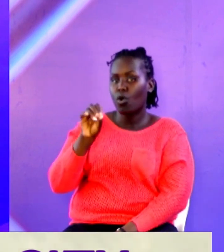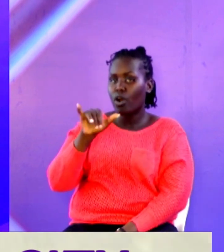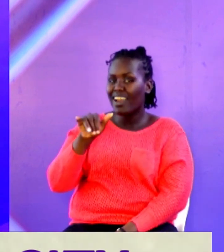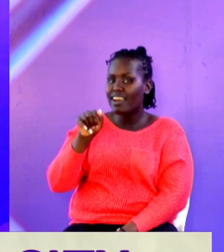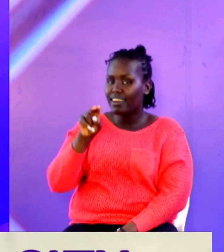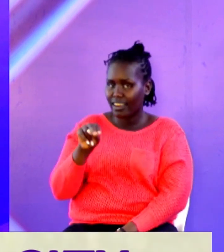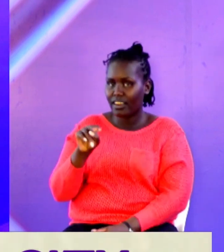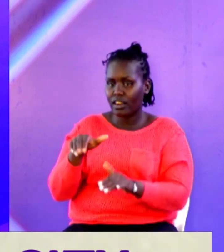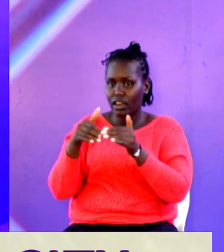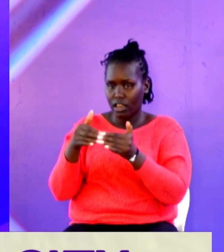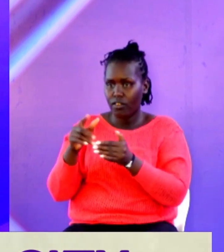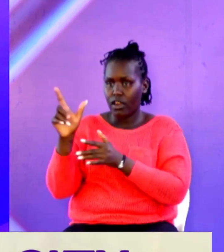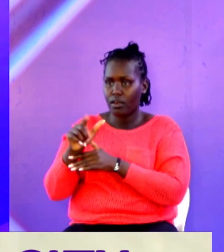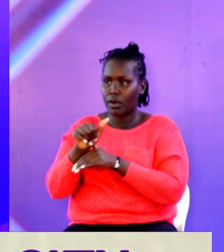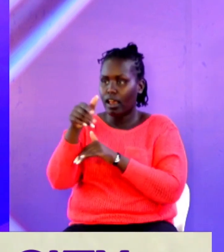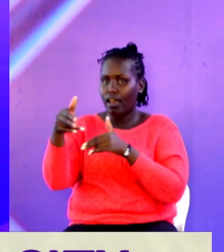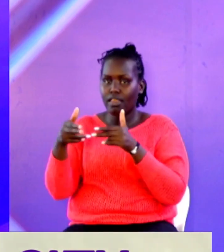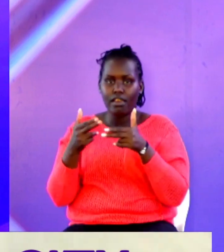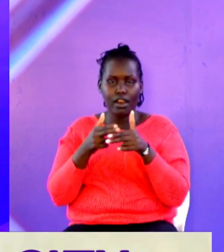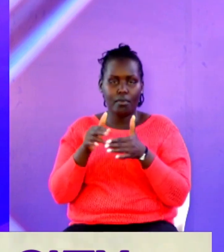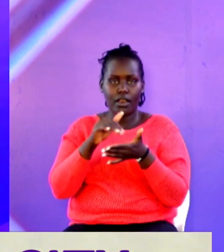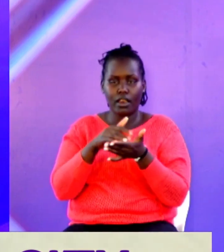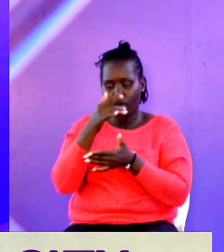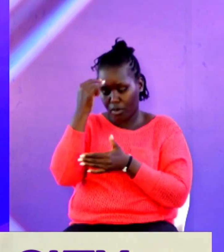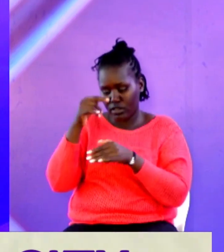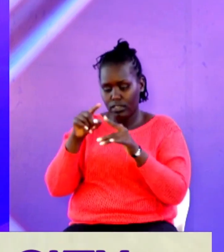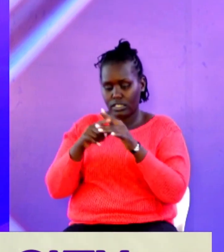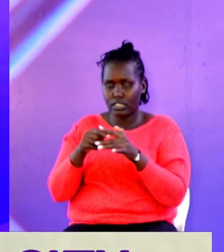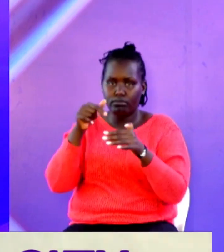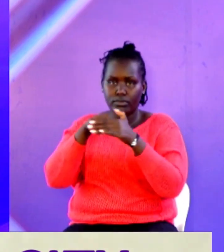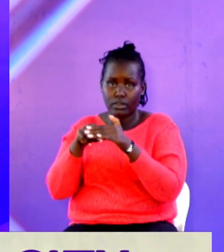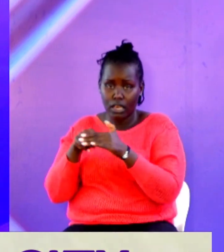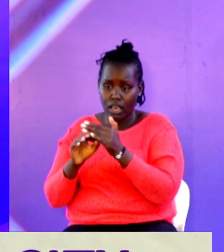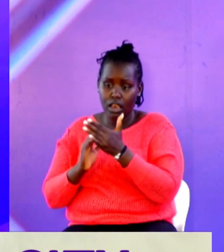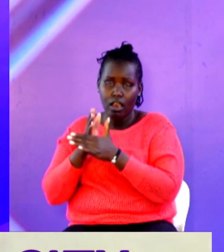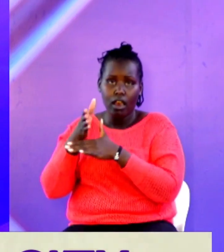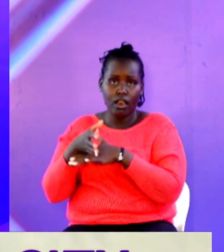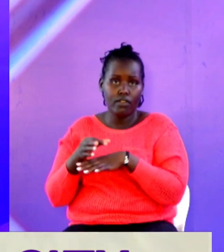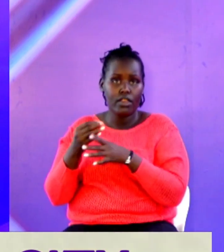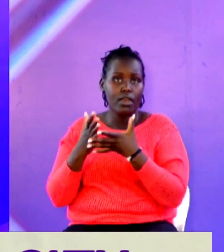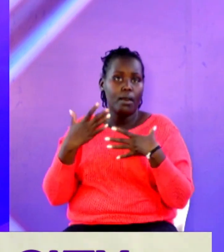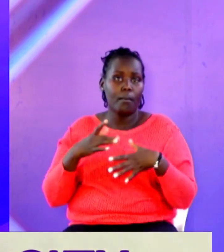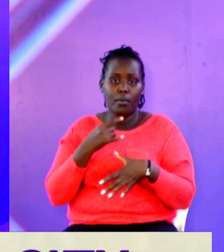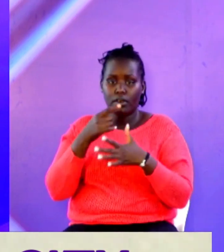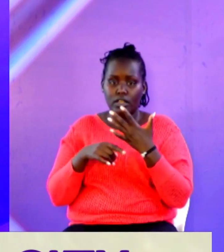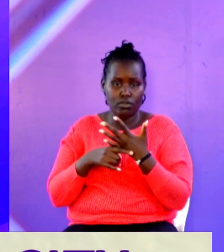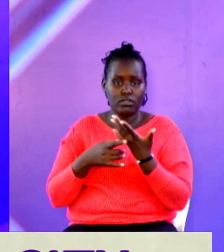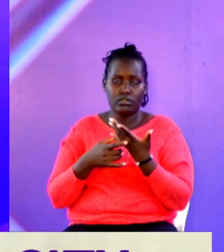another title again? Because he has started scoring after the fans had said that he has already